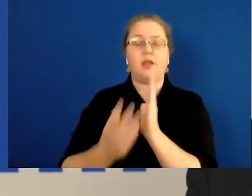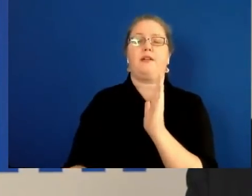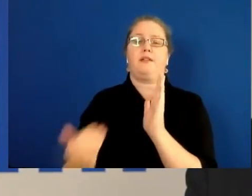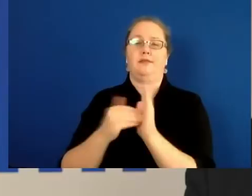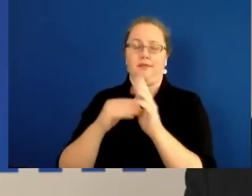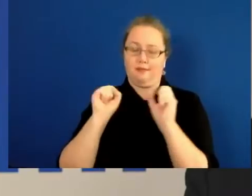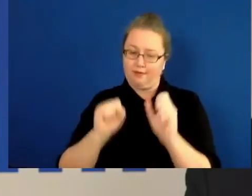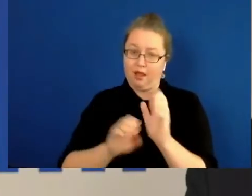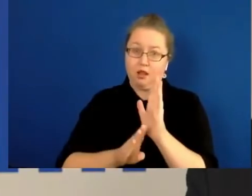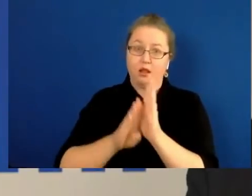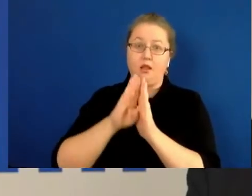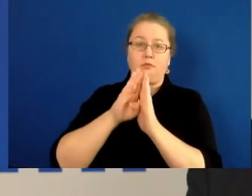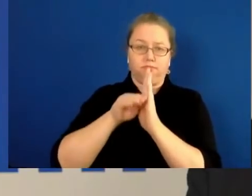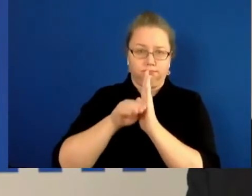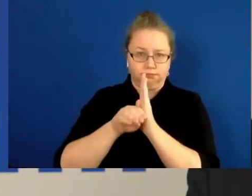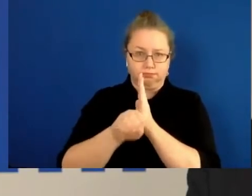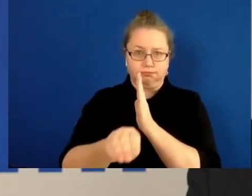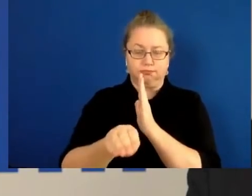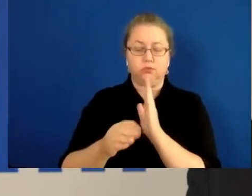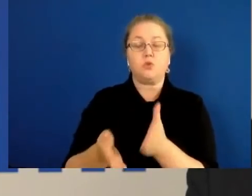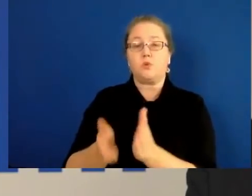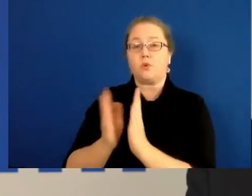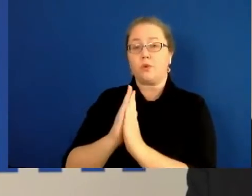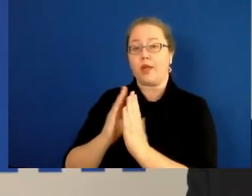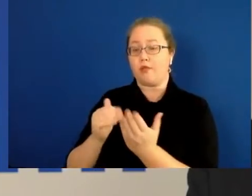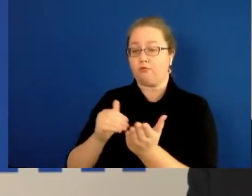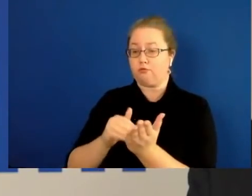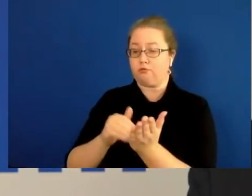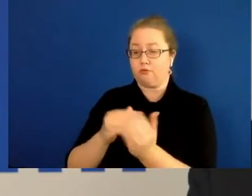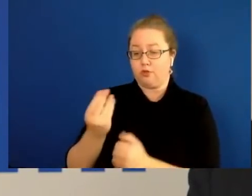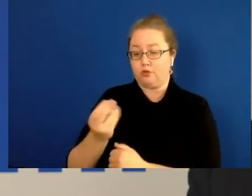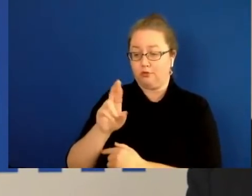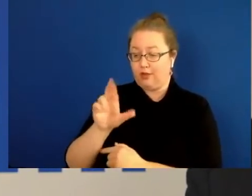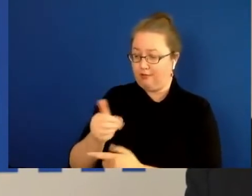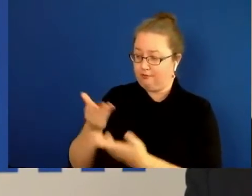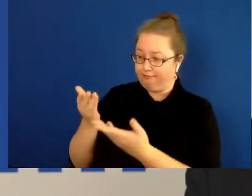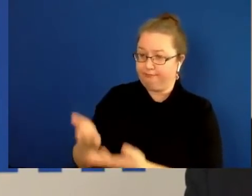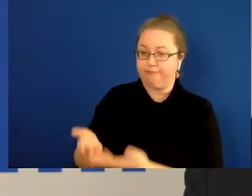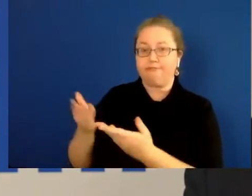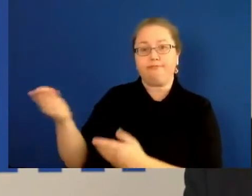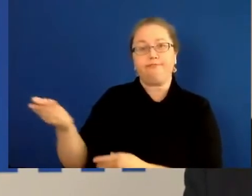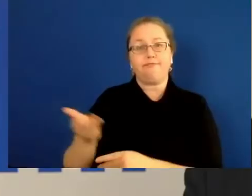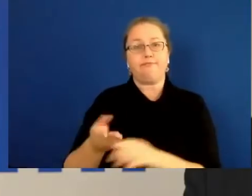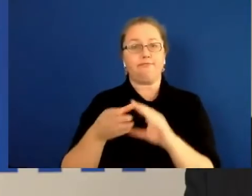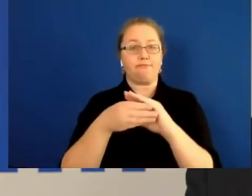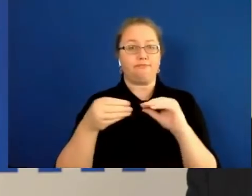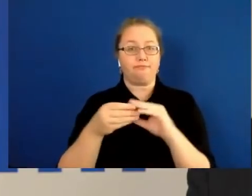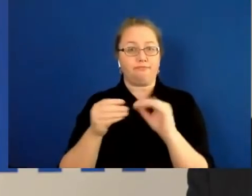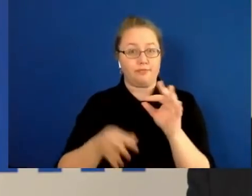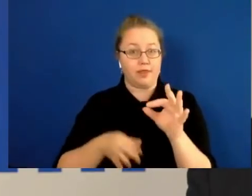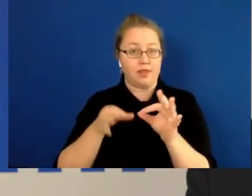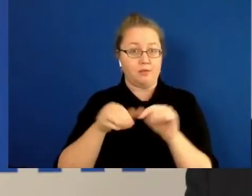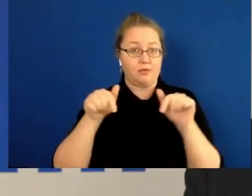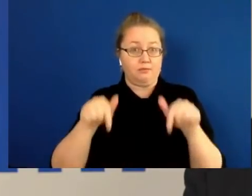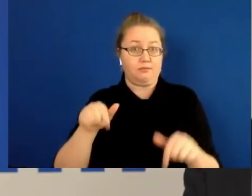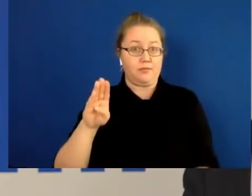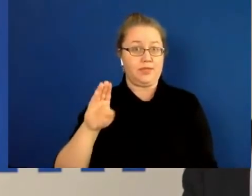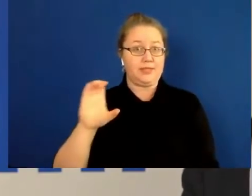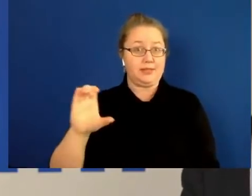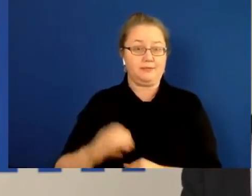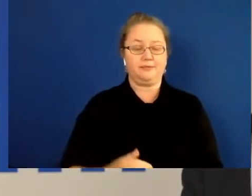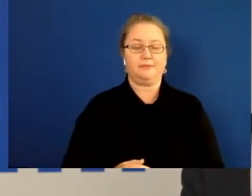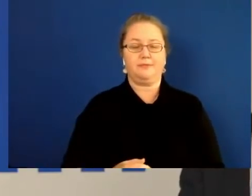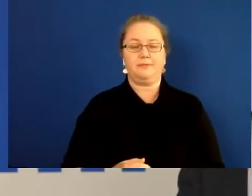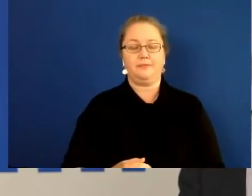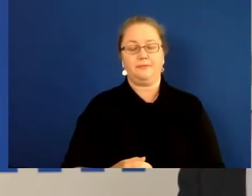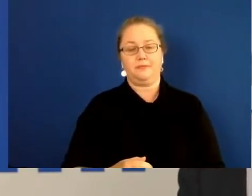of patient-centered virtual care services. I'd like to take the opportunity to thank all of the Fraser Health family, and